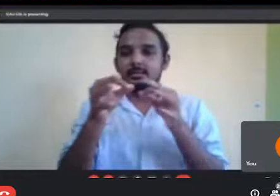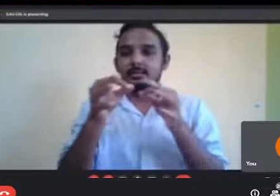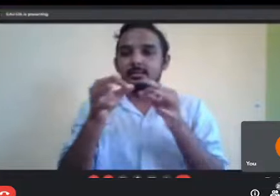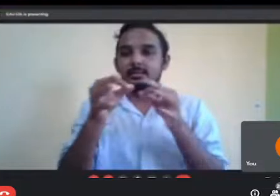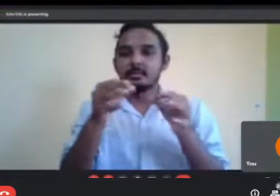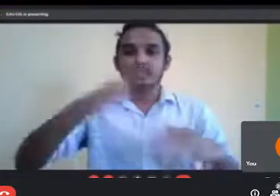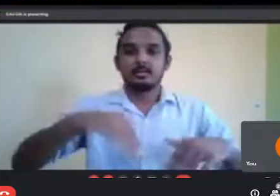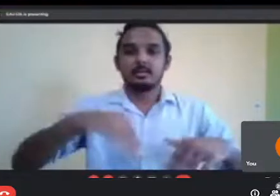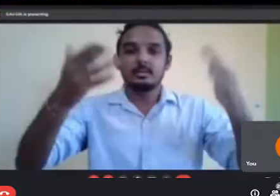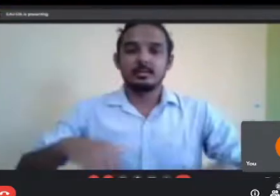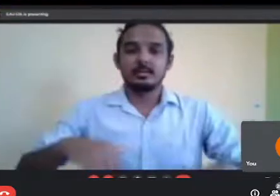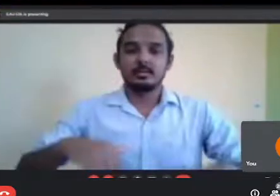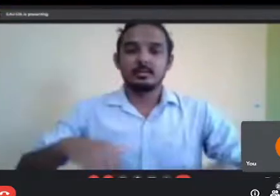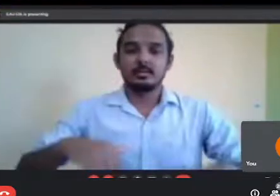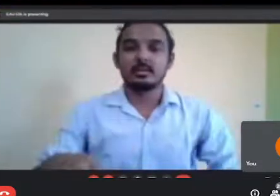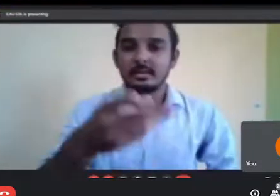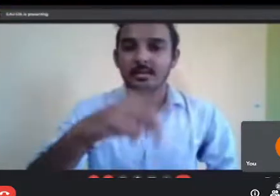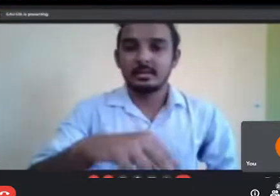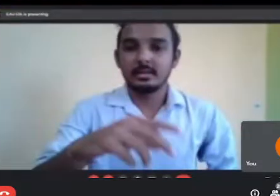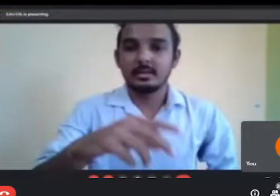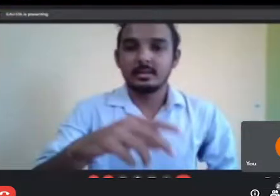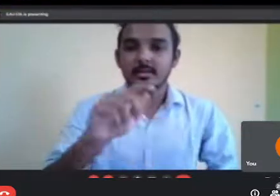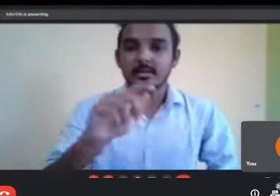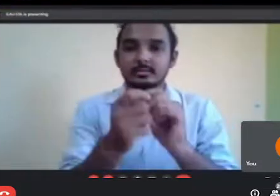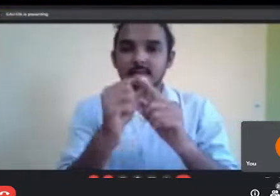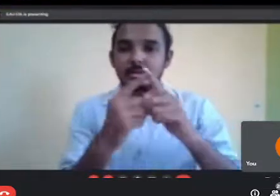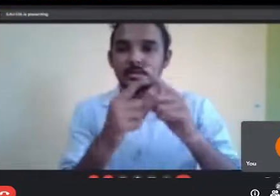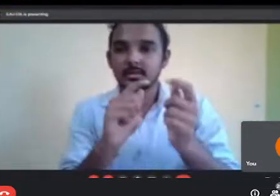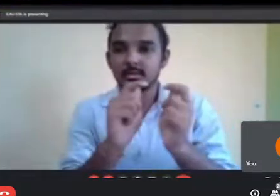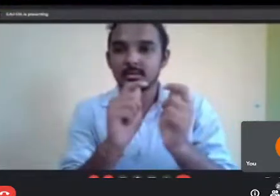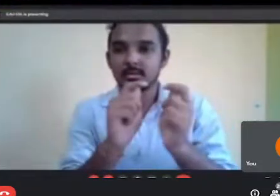And we will share details from these 2 years. Next slide, please.